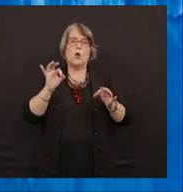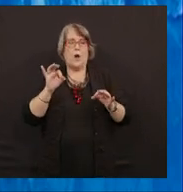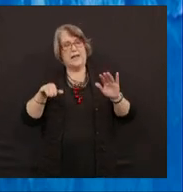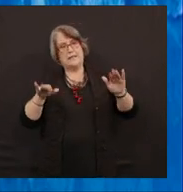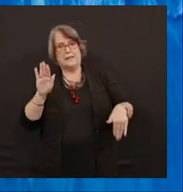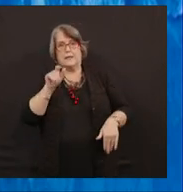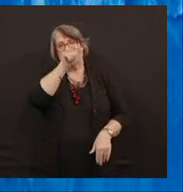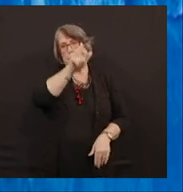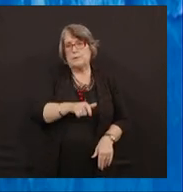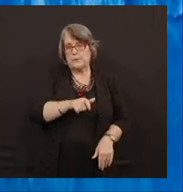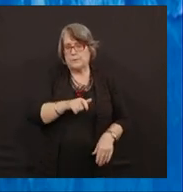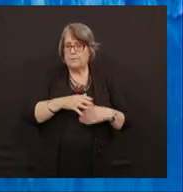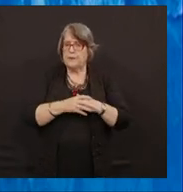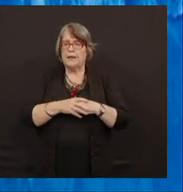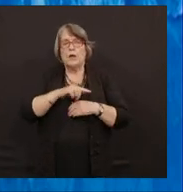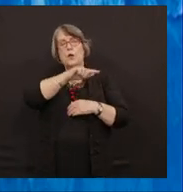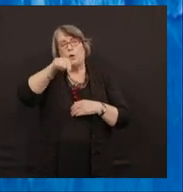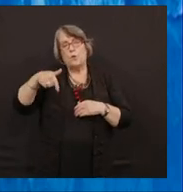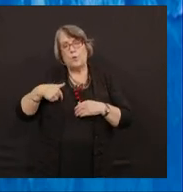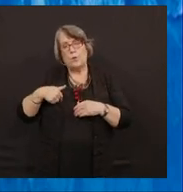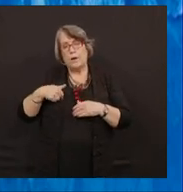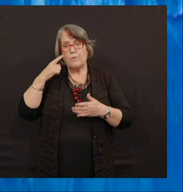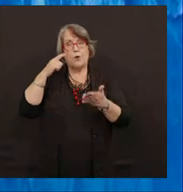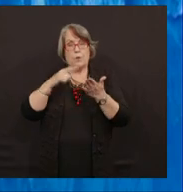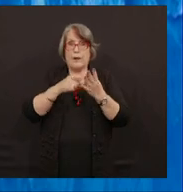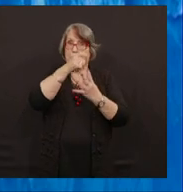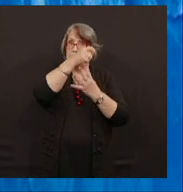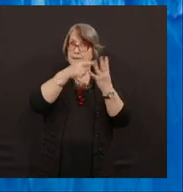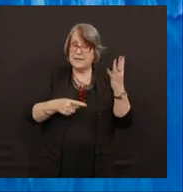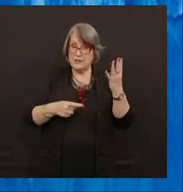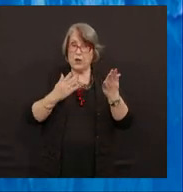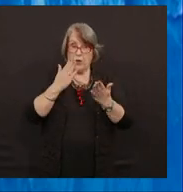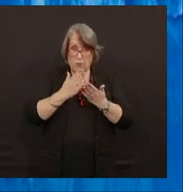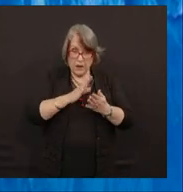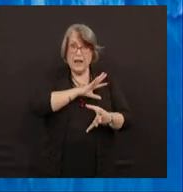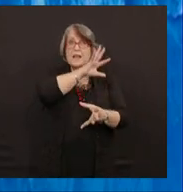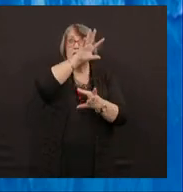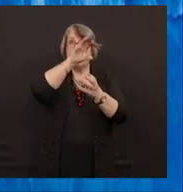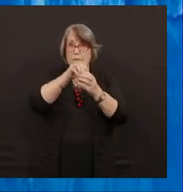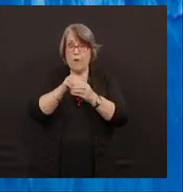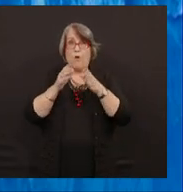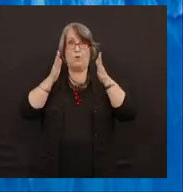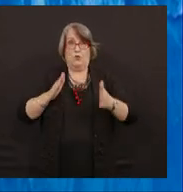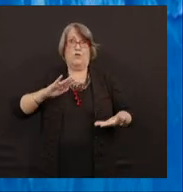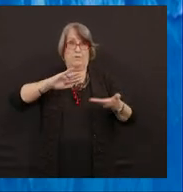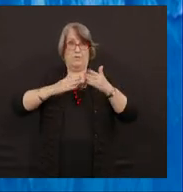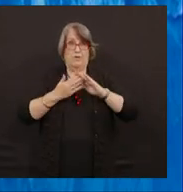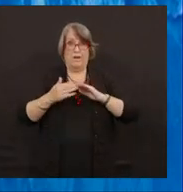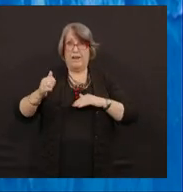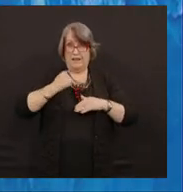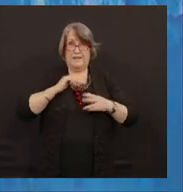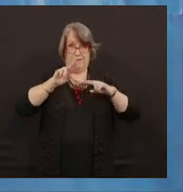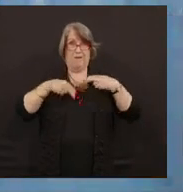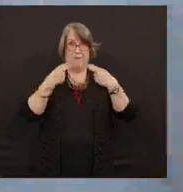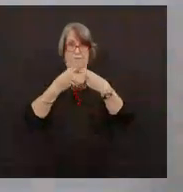citizenship question. I think we've got to really recognise that disability is a fundamental part of human nature. It's part of our families, it's